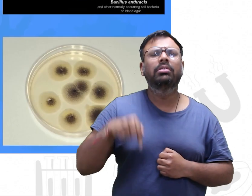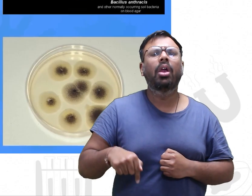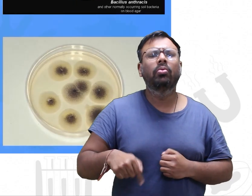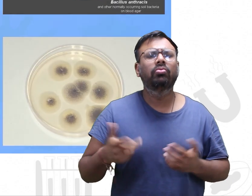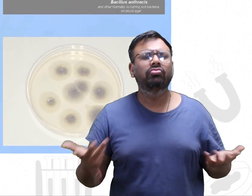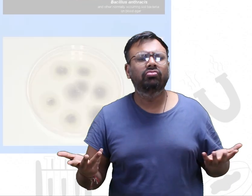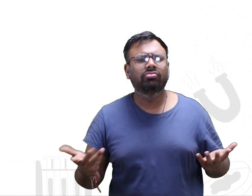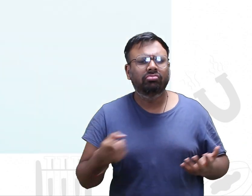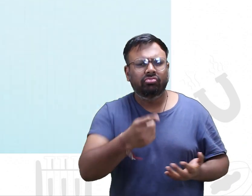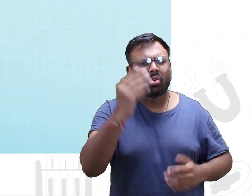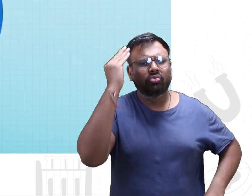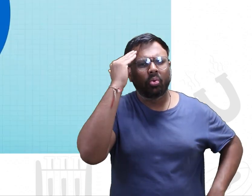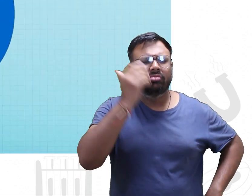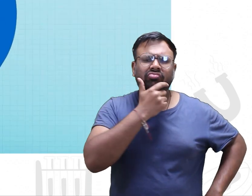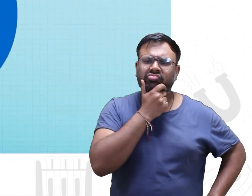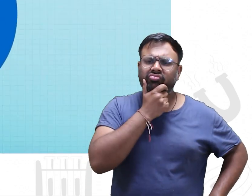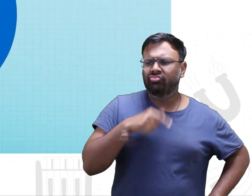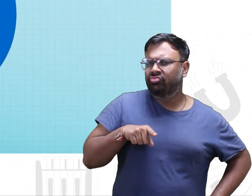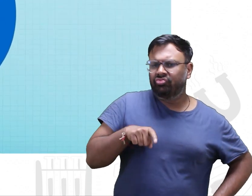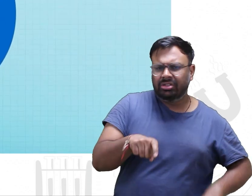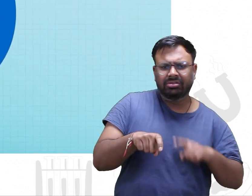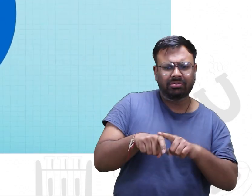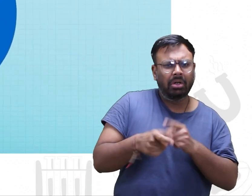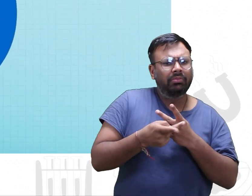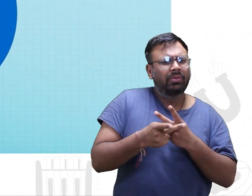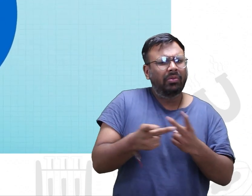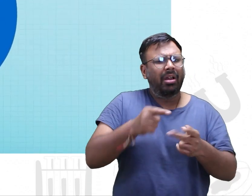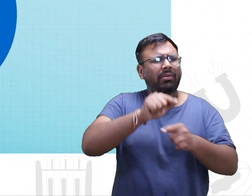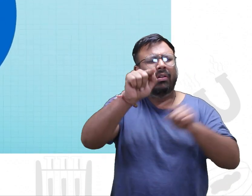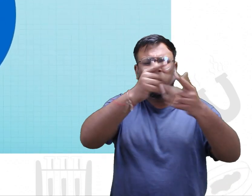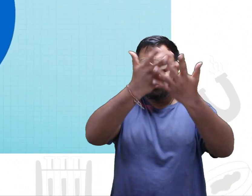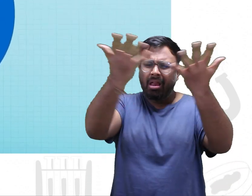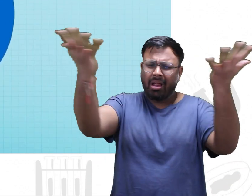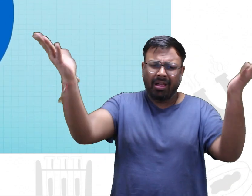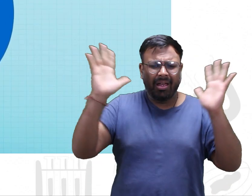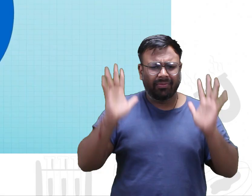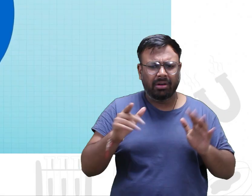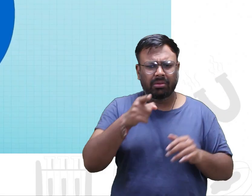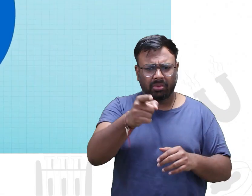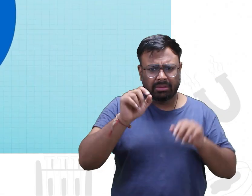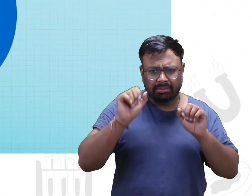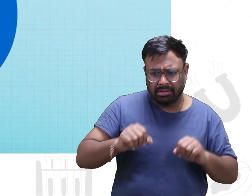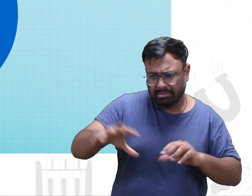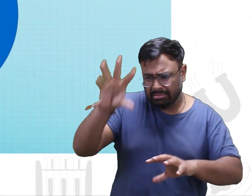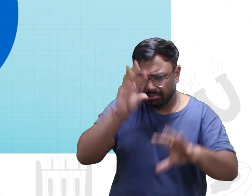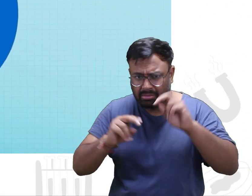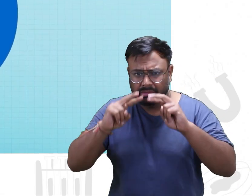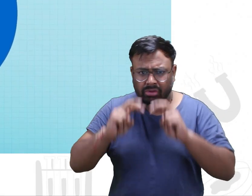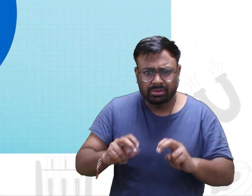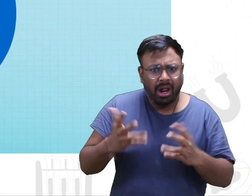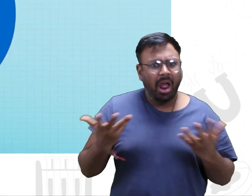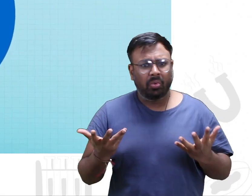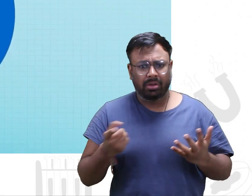on different media. Now, as you know, there are so many species of microbes present literally everywhere.